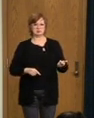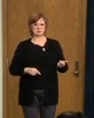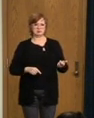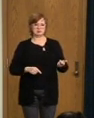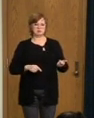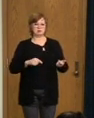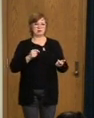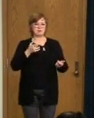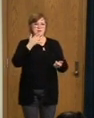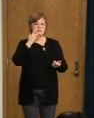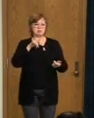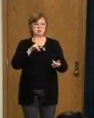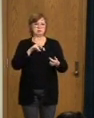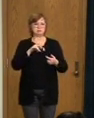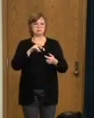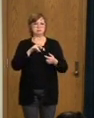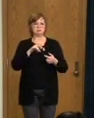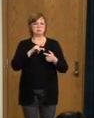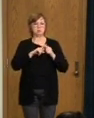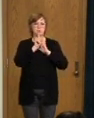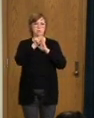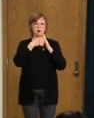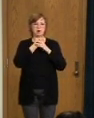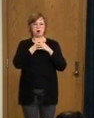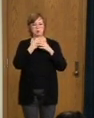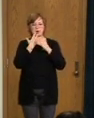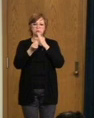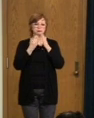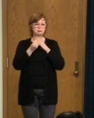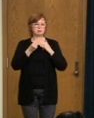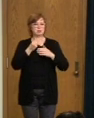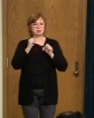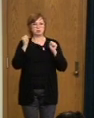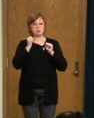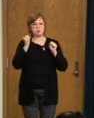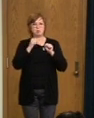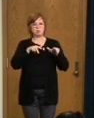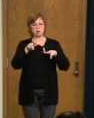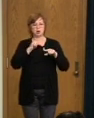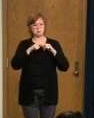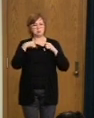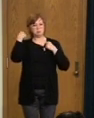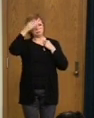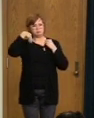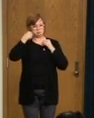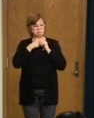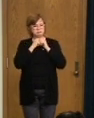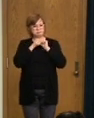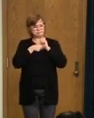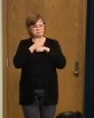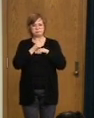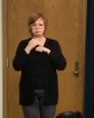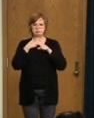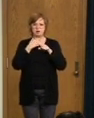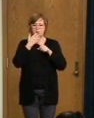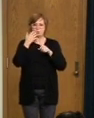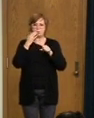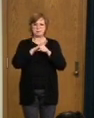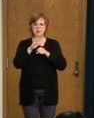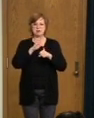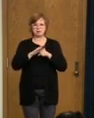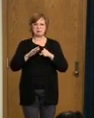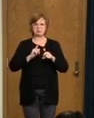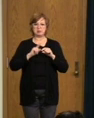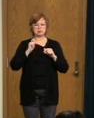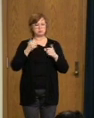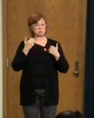opportunity to go out and share a cold hour together, which we were very bundled up for. So you have to look for other opportunities, I think, to